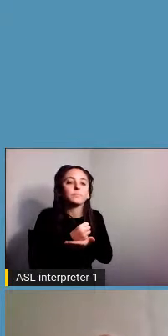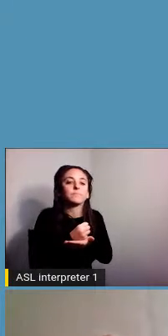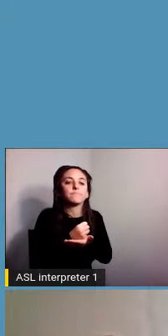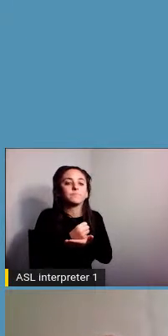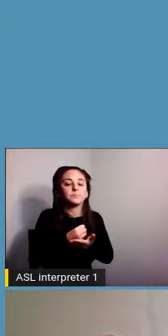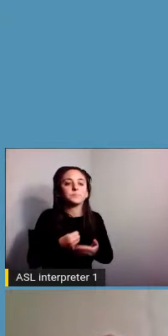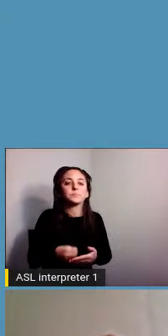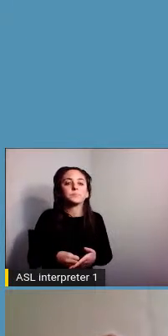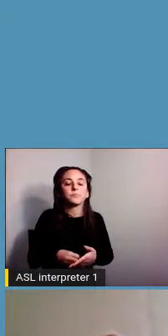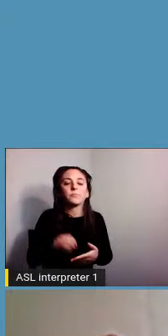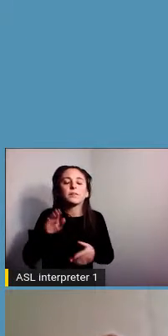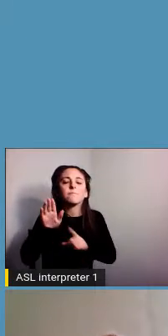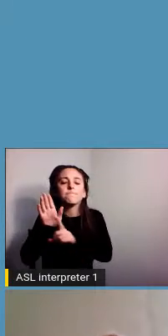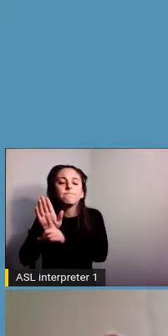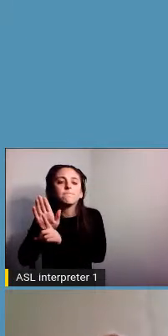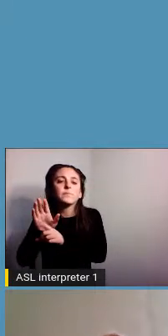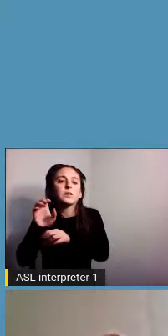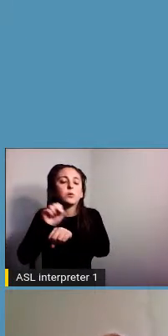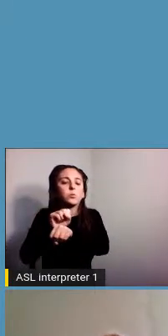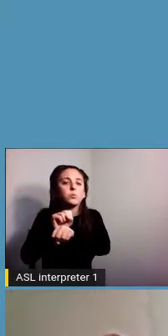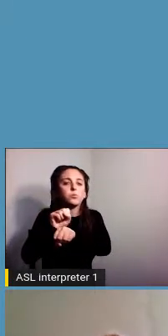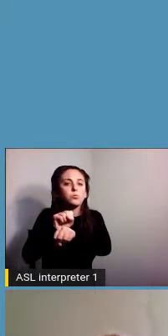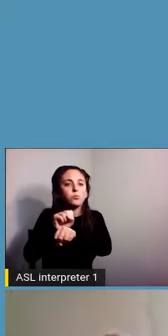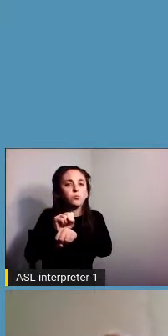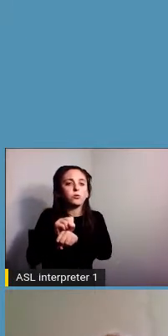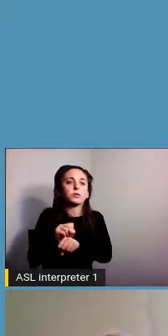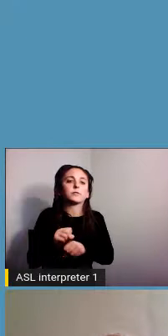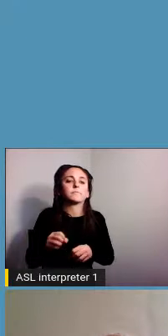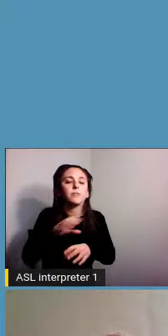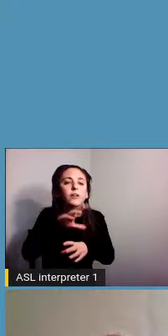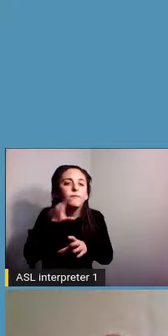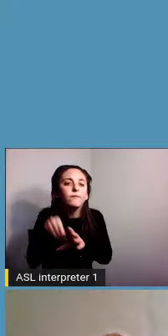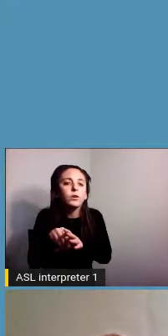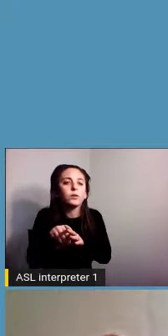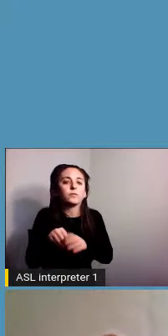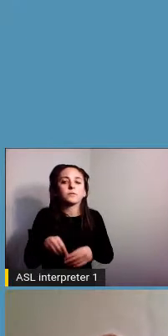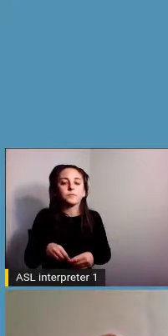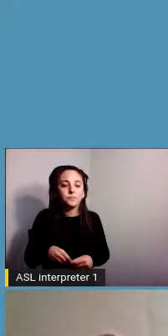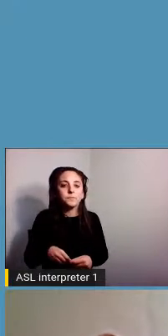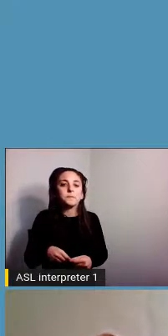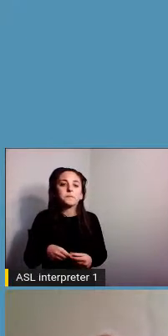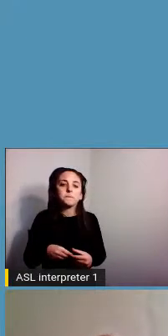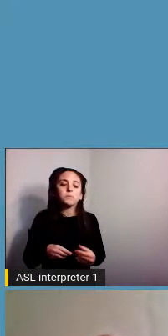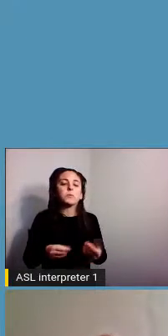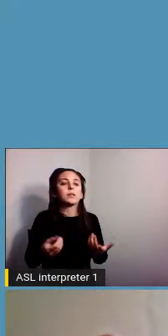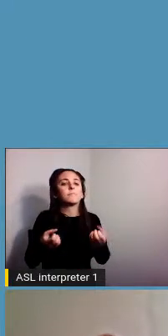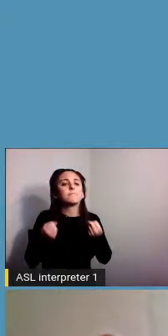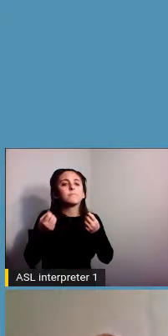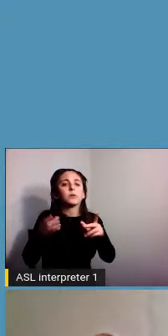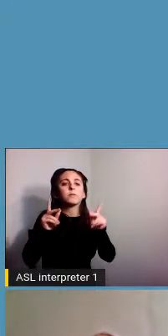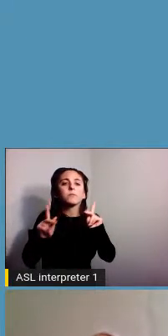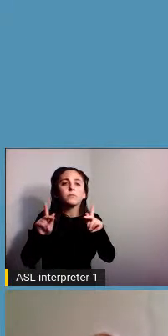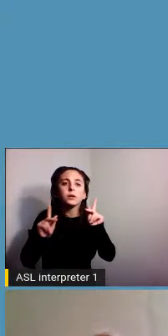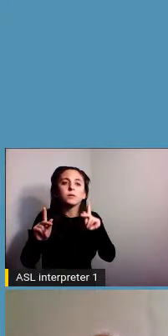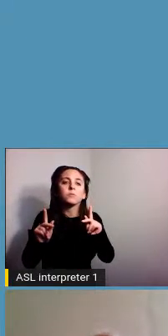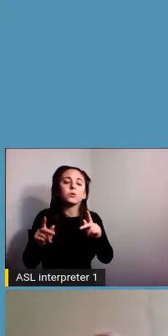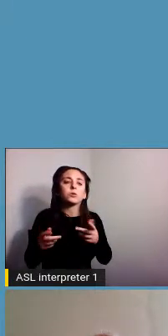the world's knowledge. And what we see today is that so many people rely on the